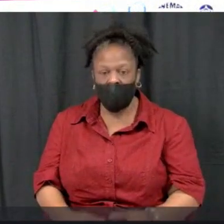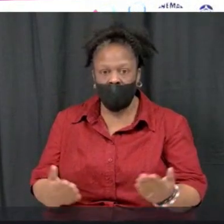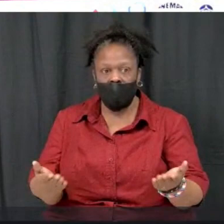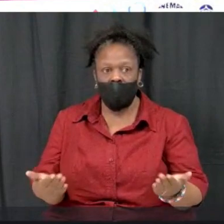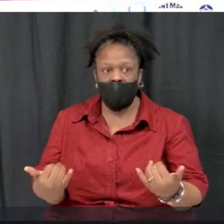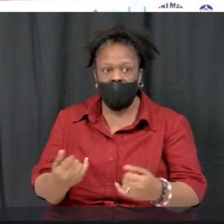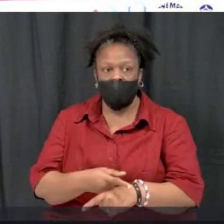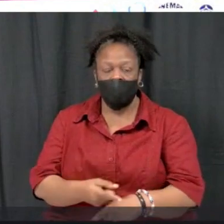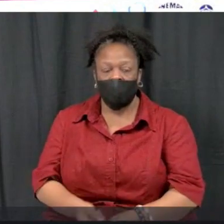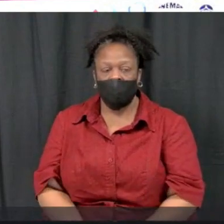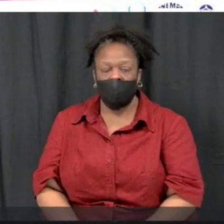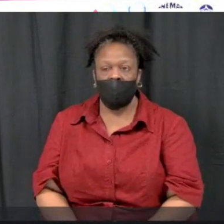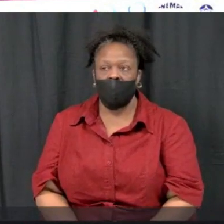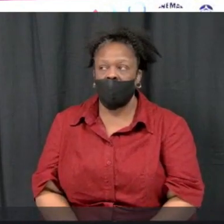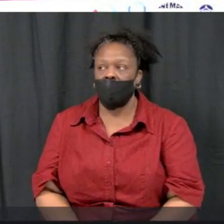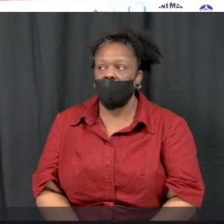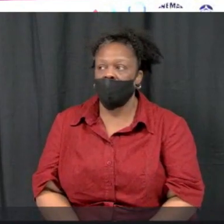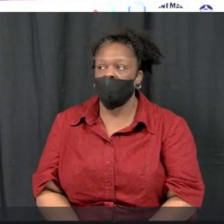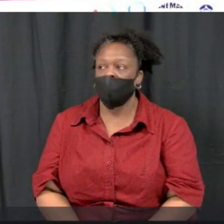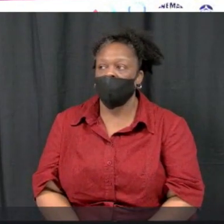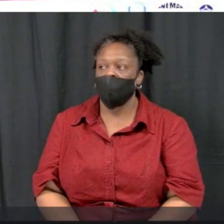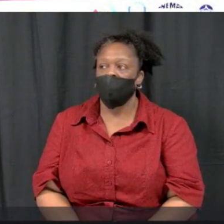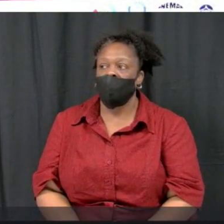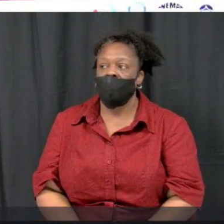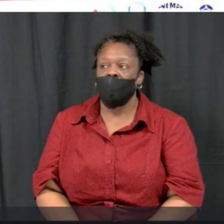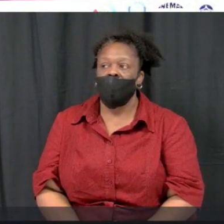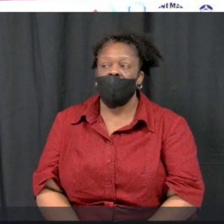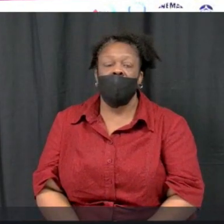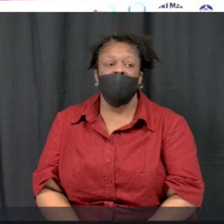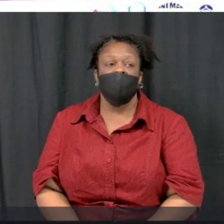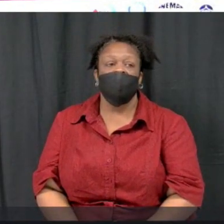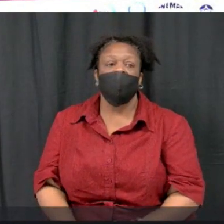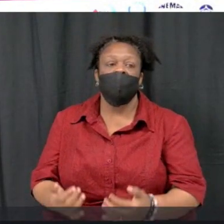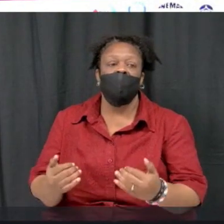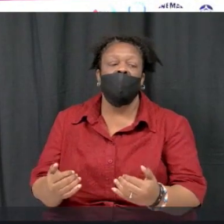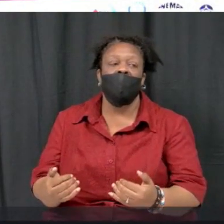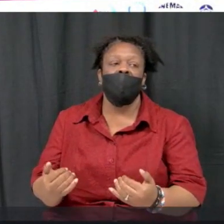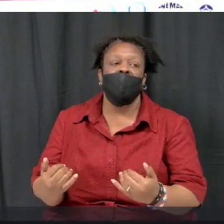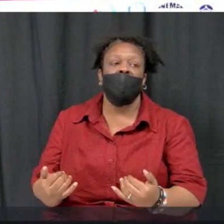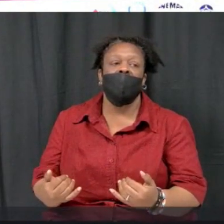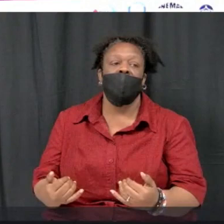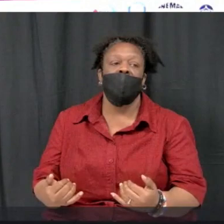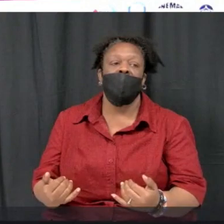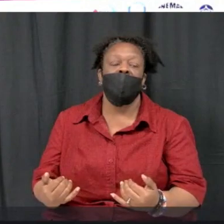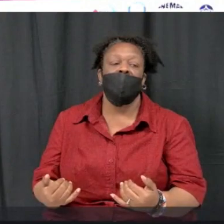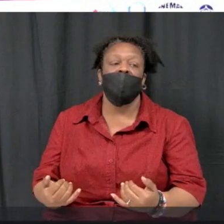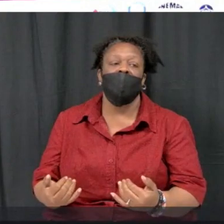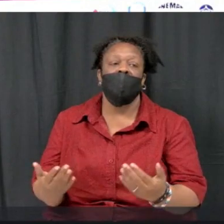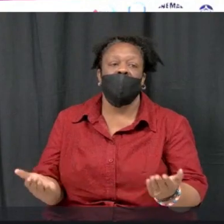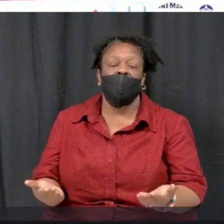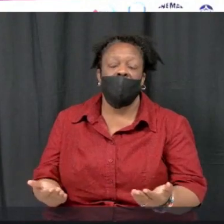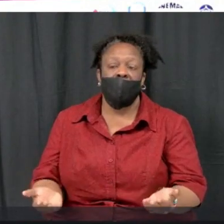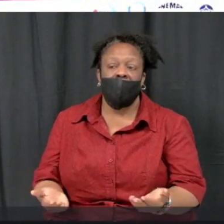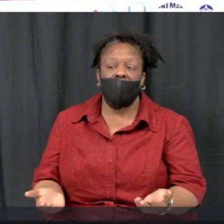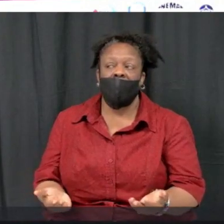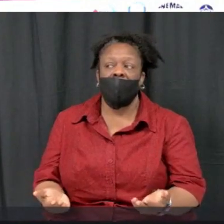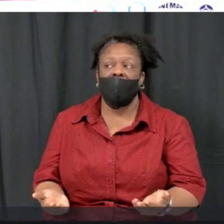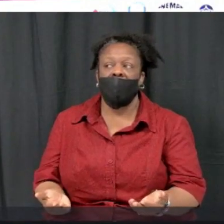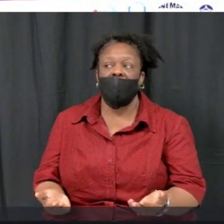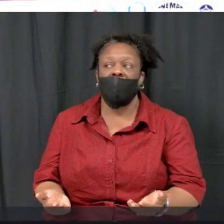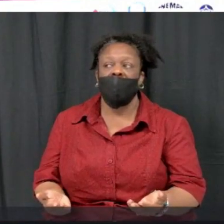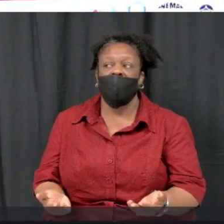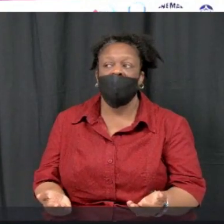So this afternoon I'm here in a sort of unexpected capacity, as we